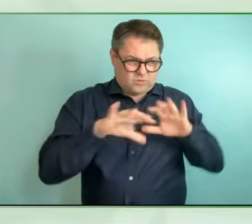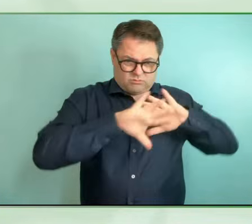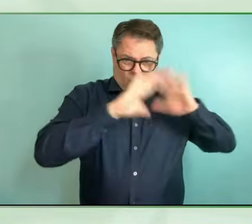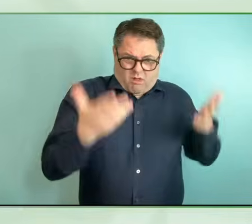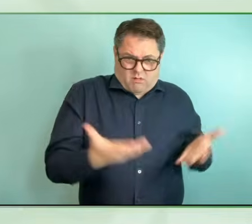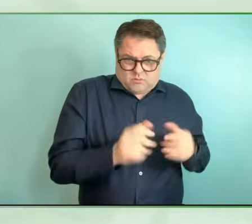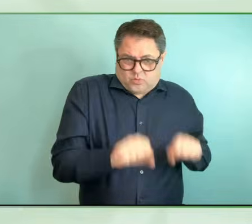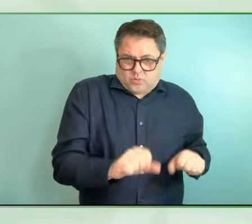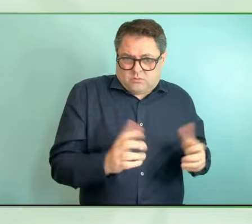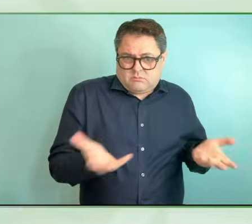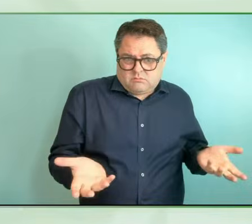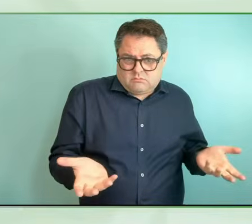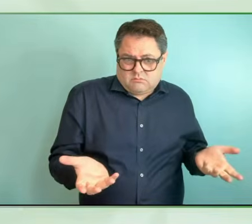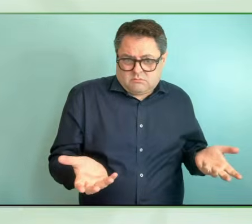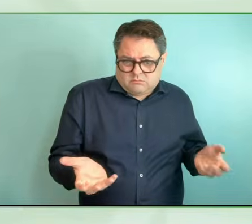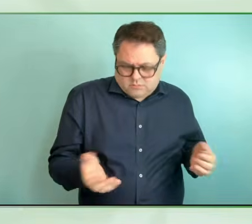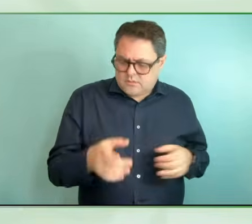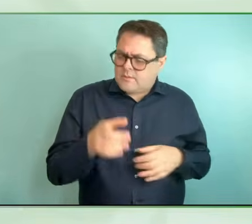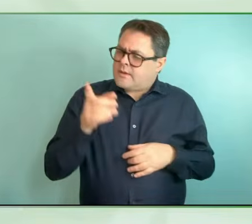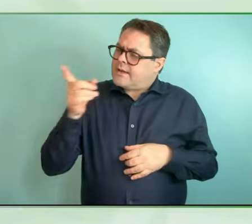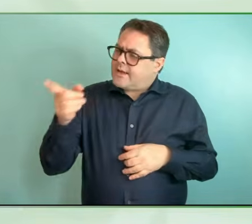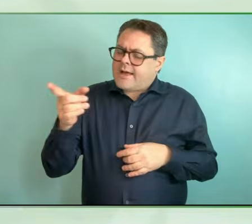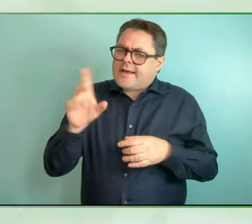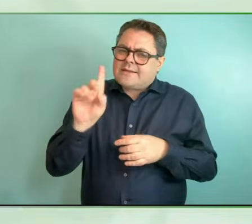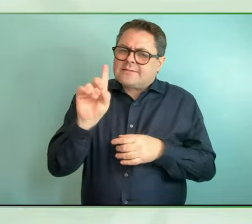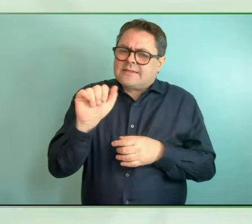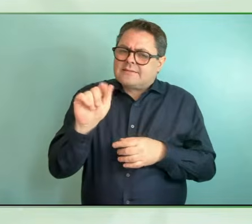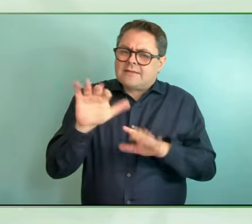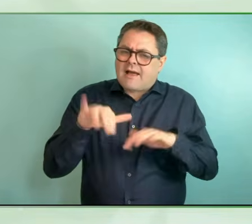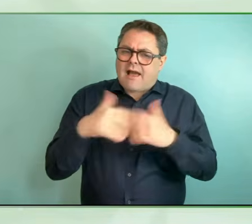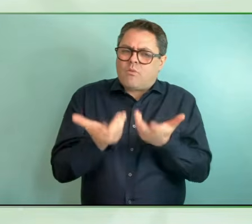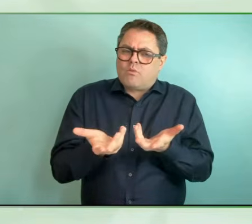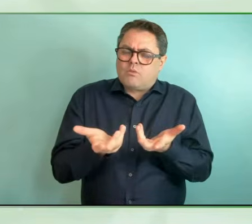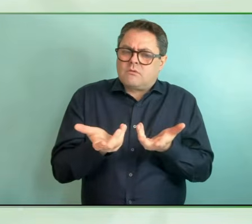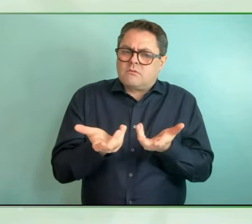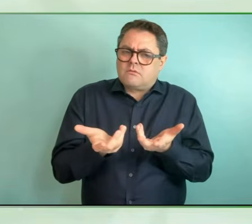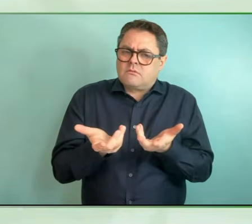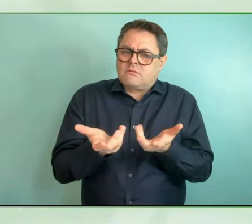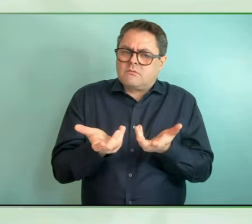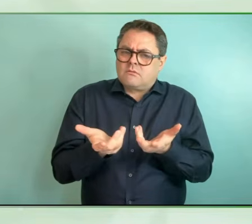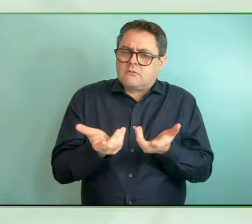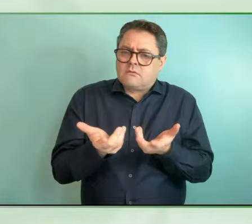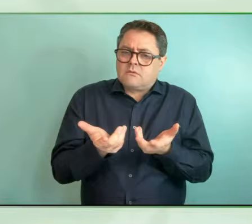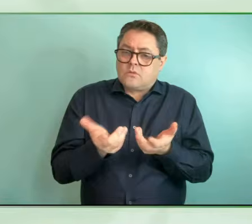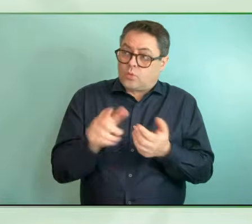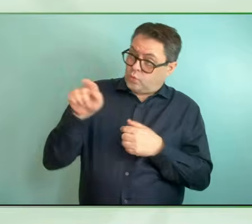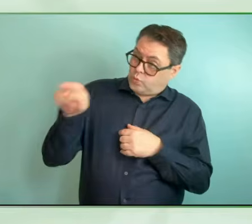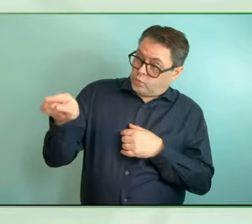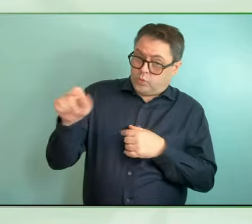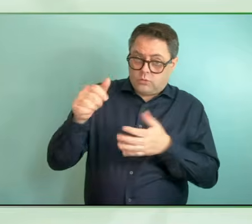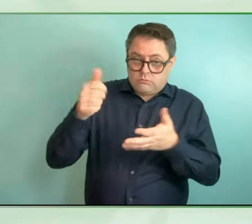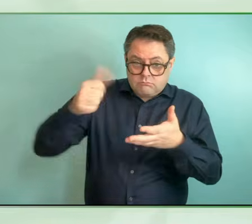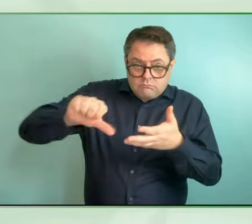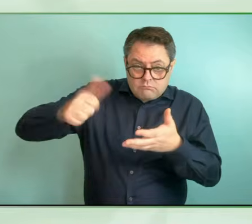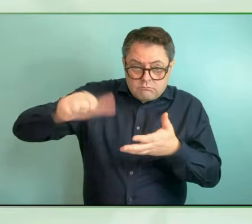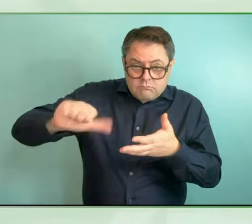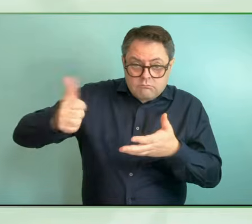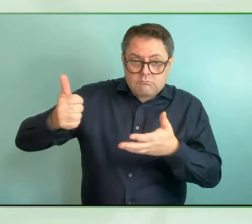have volunteers out there, or people just apply, or how do you do the rating?